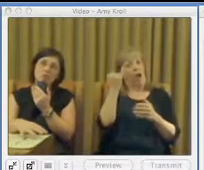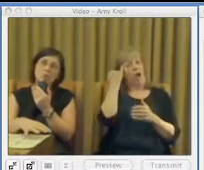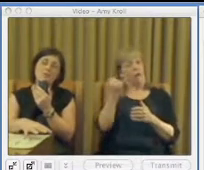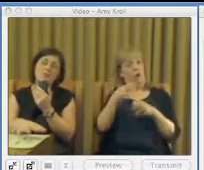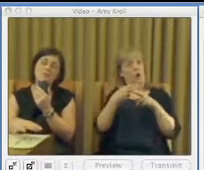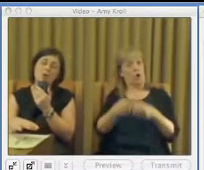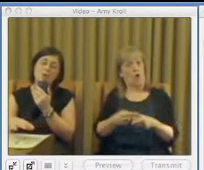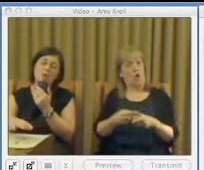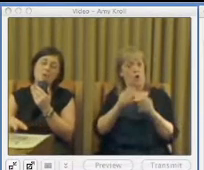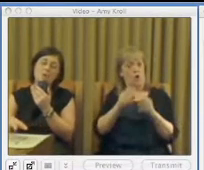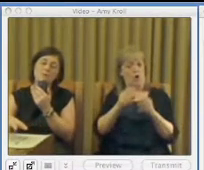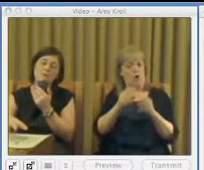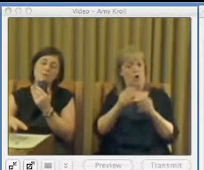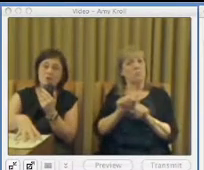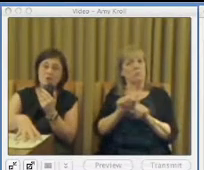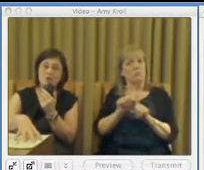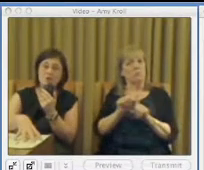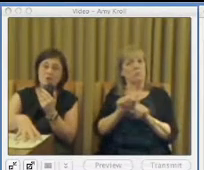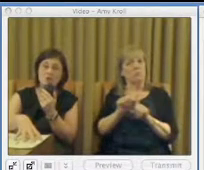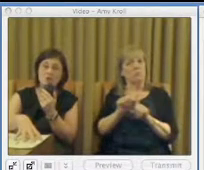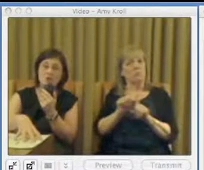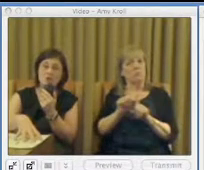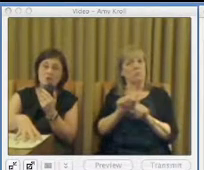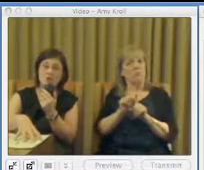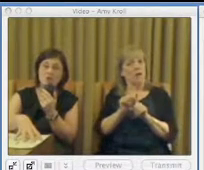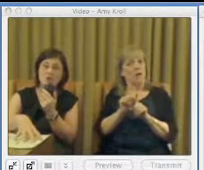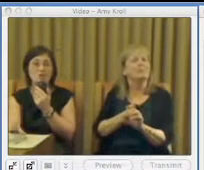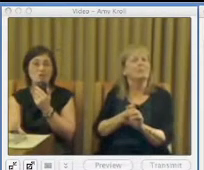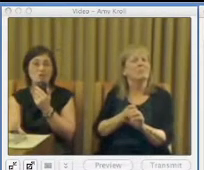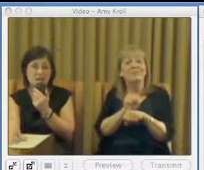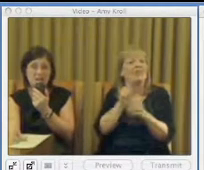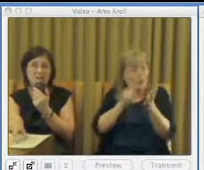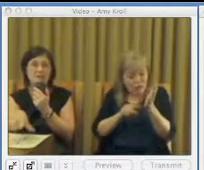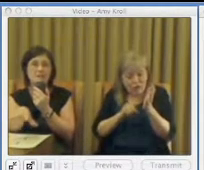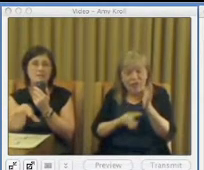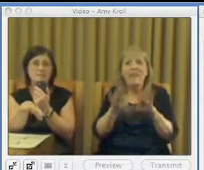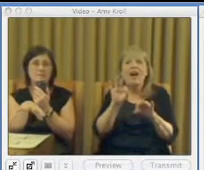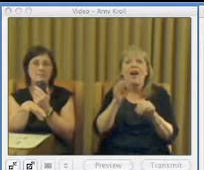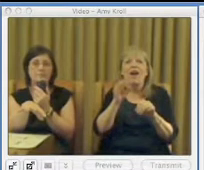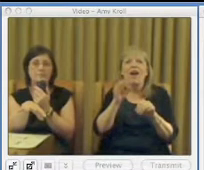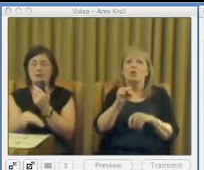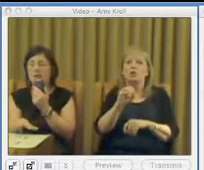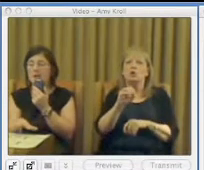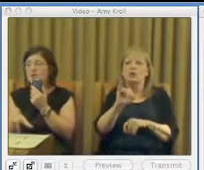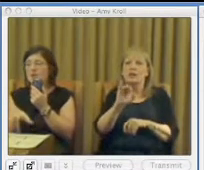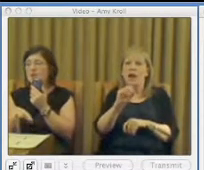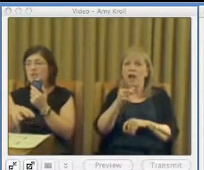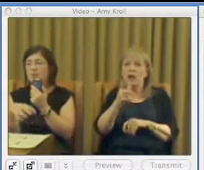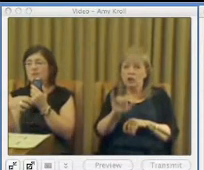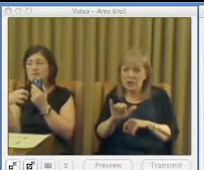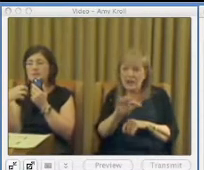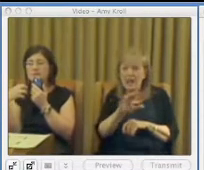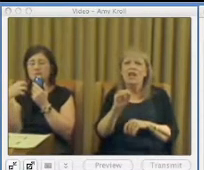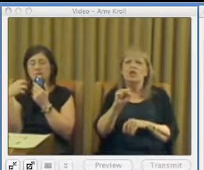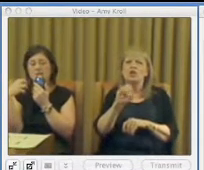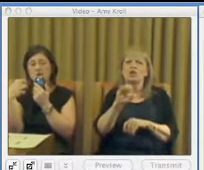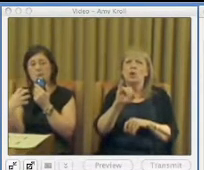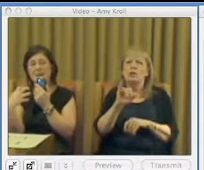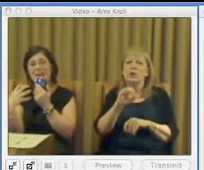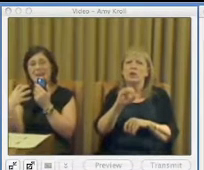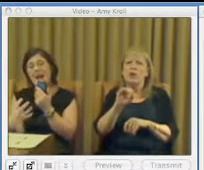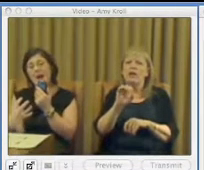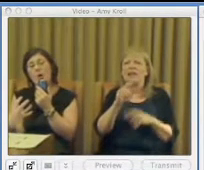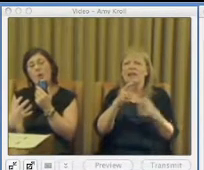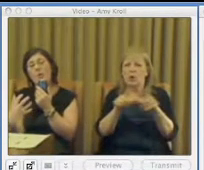participant draws on sociology and sociolinguistic theories